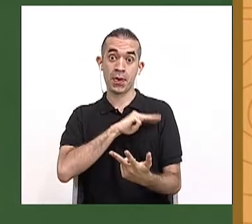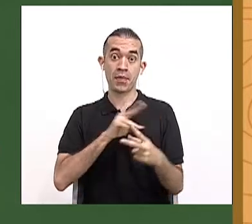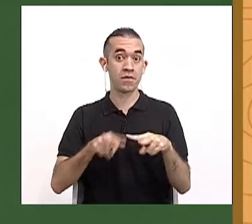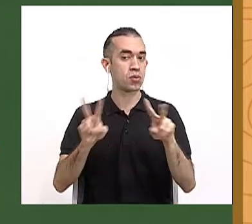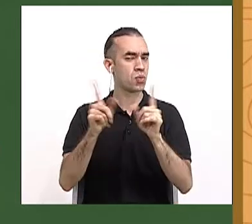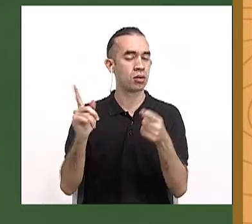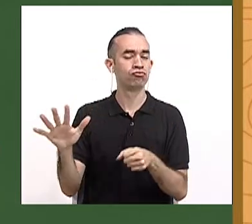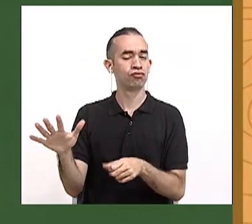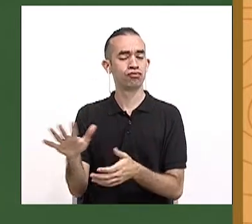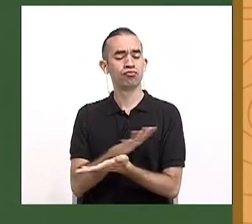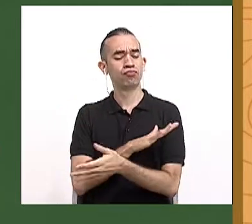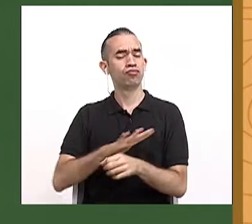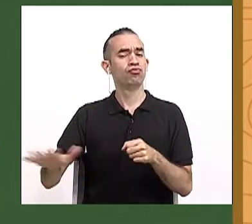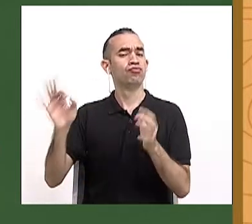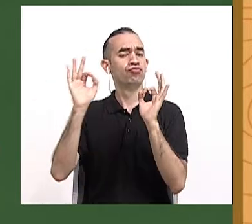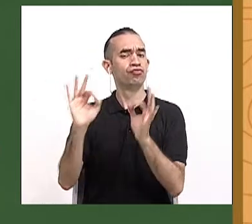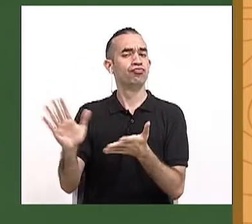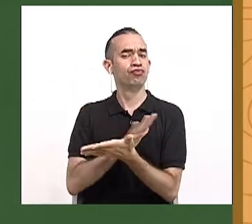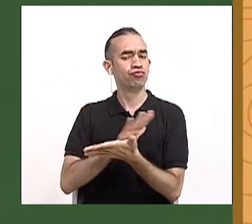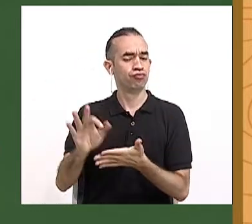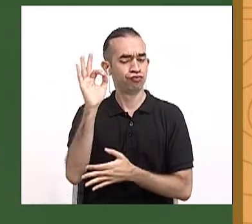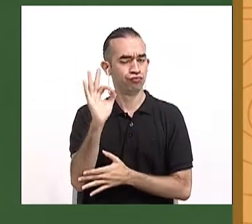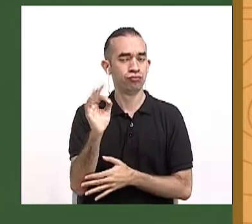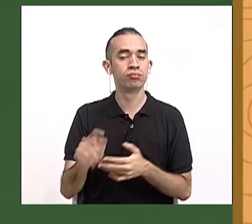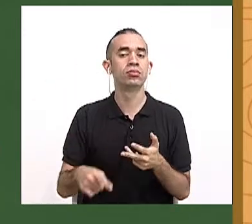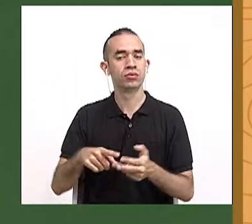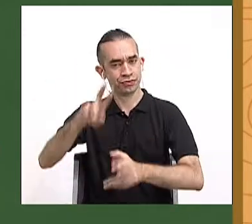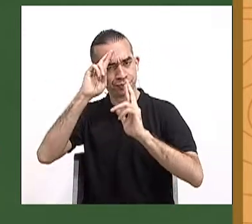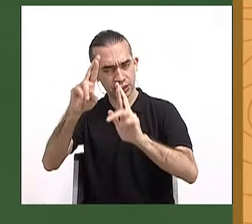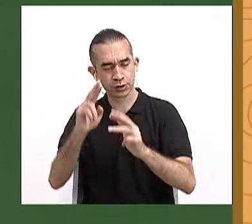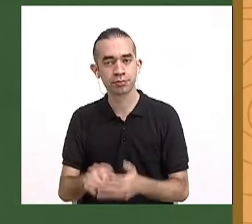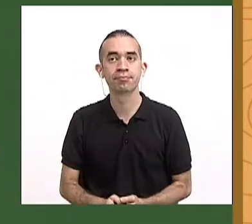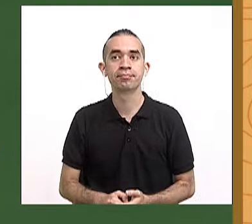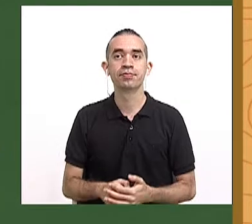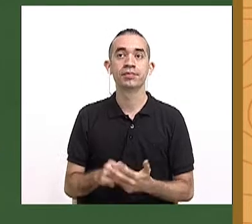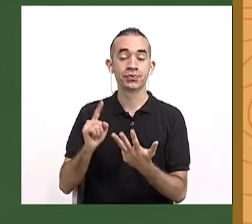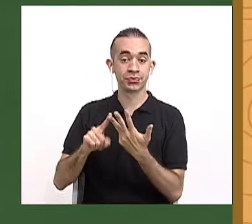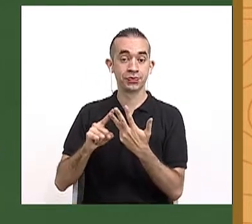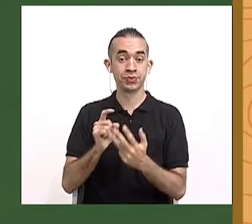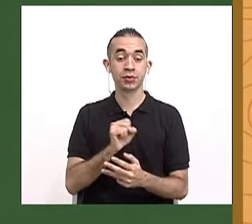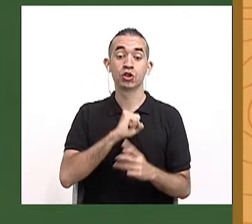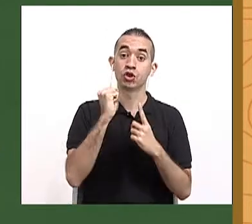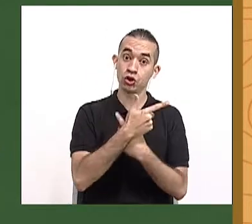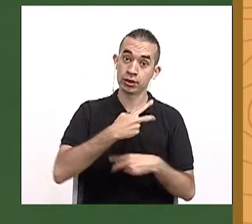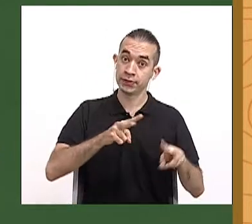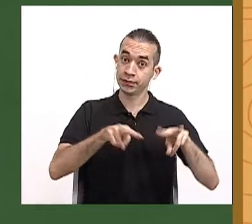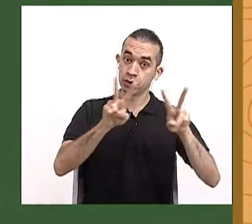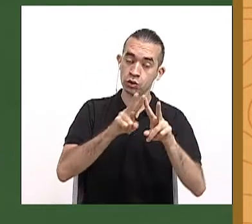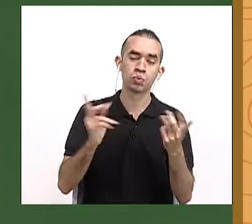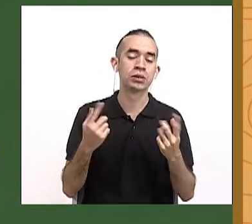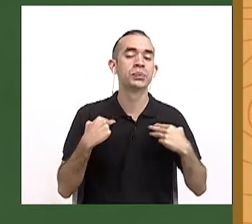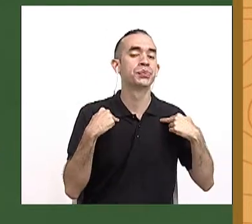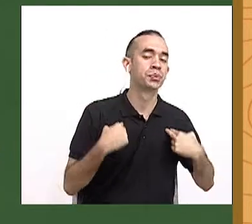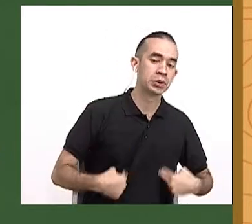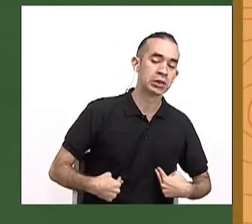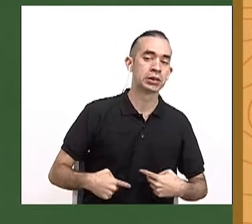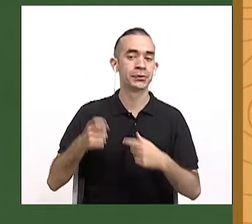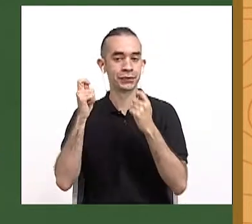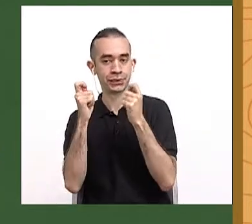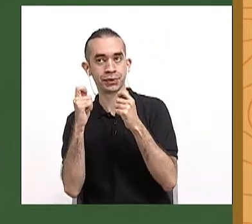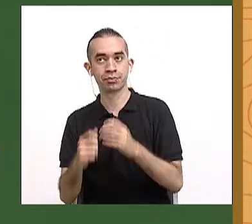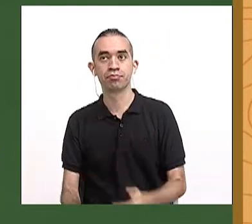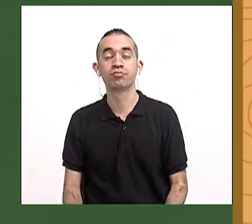integrity and respectfulness. And for social values, we have humanity and education.